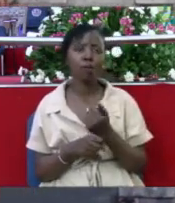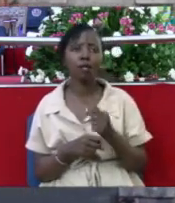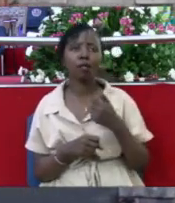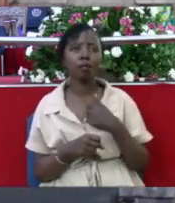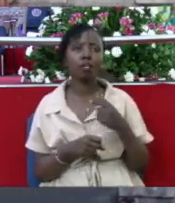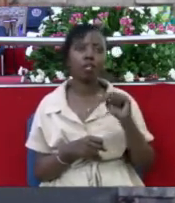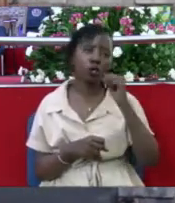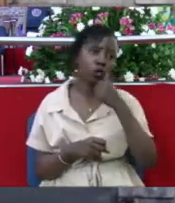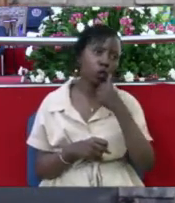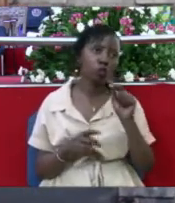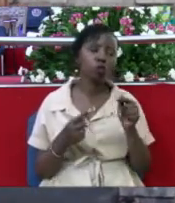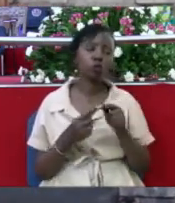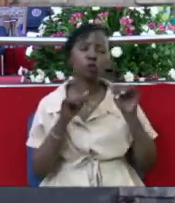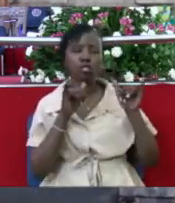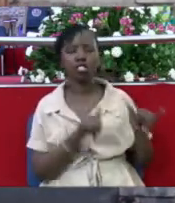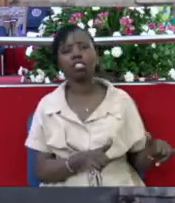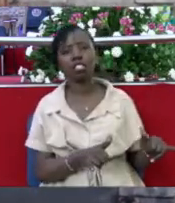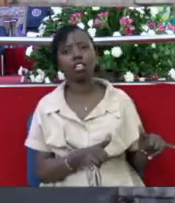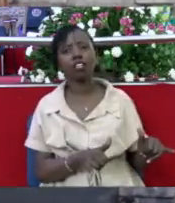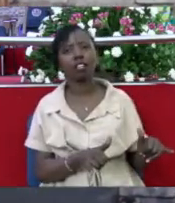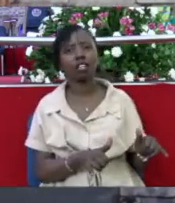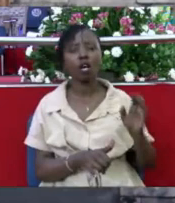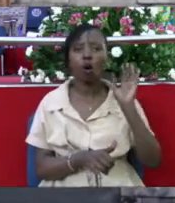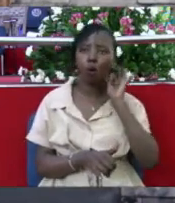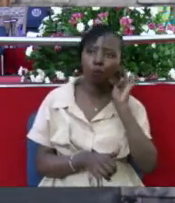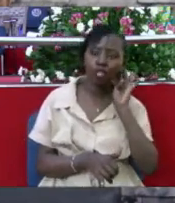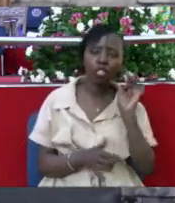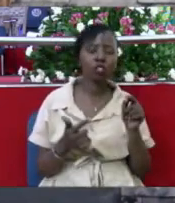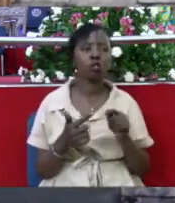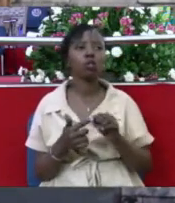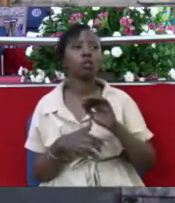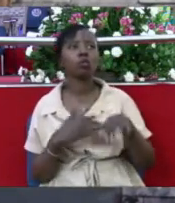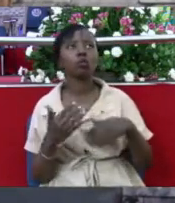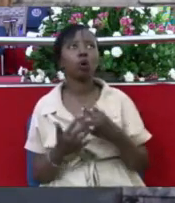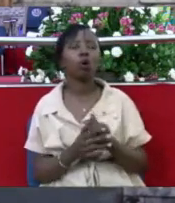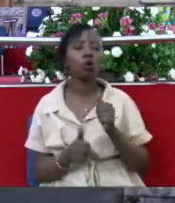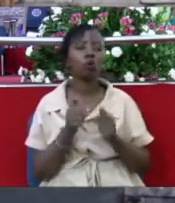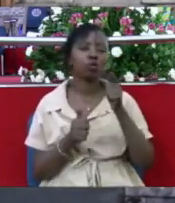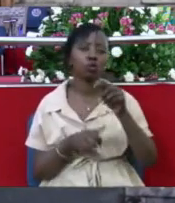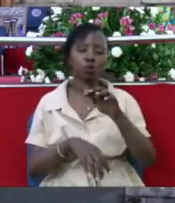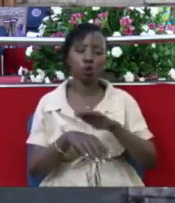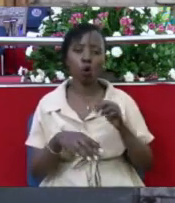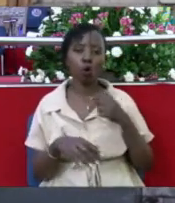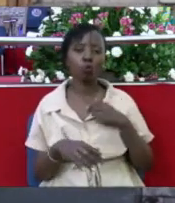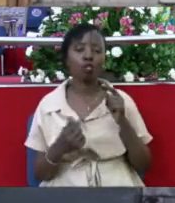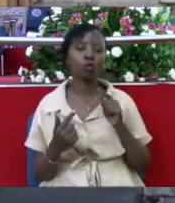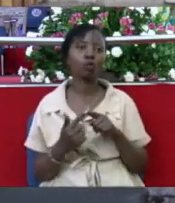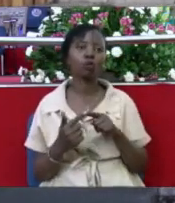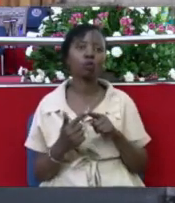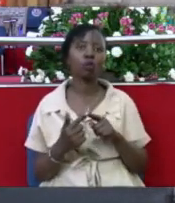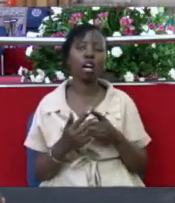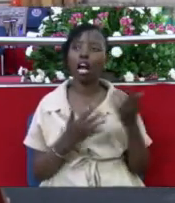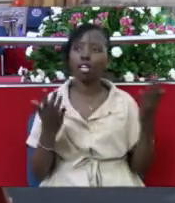upya. Stay committed. Ninajiweke. To this that you have called me. Kwa jina in Jesus' name. Anyone else who wants to say